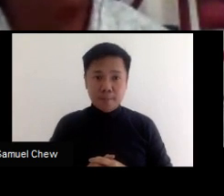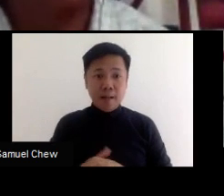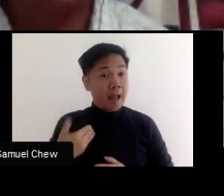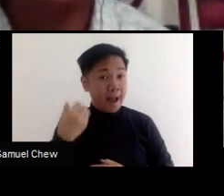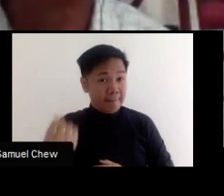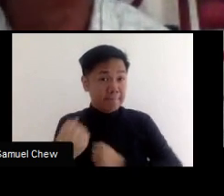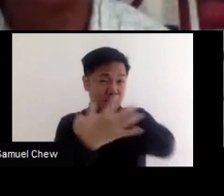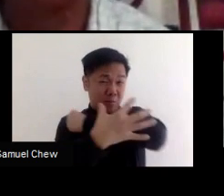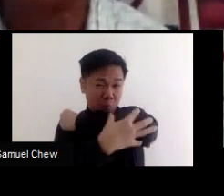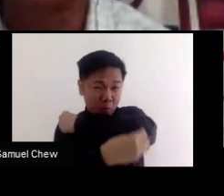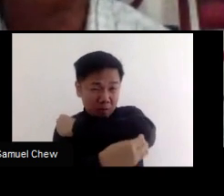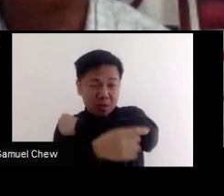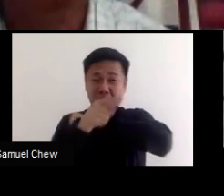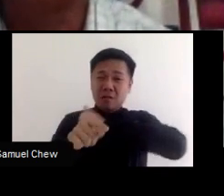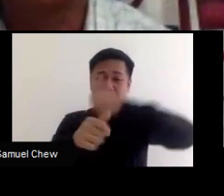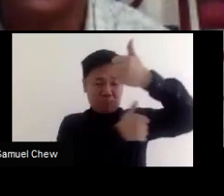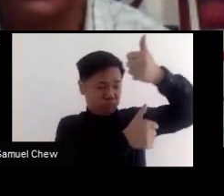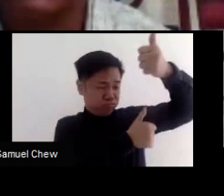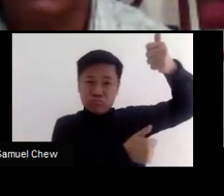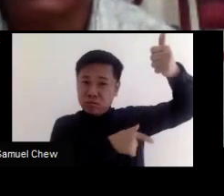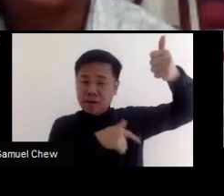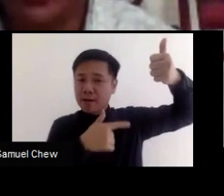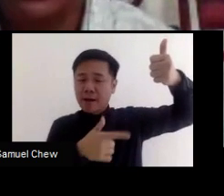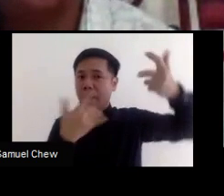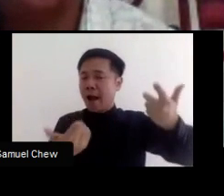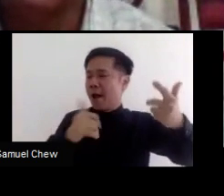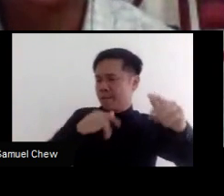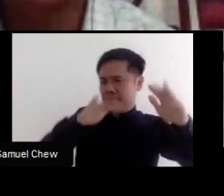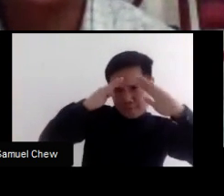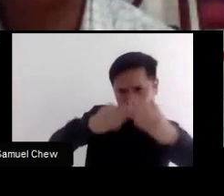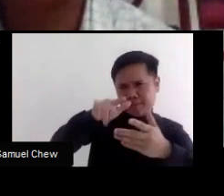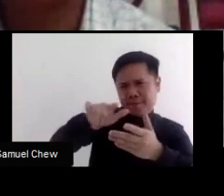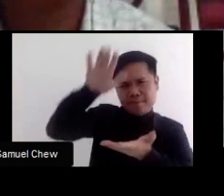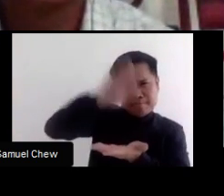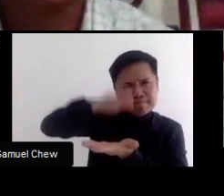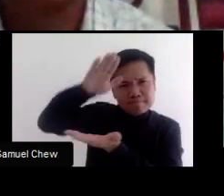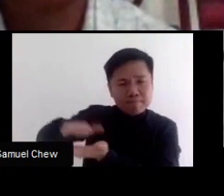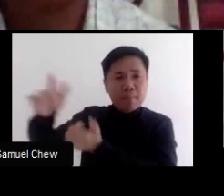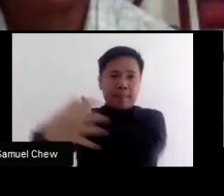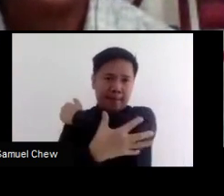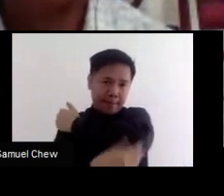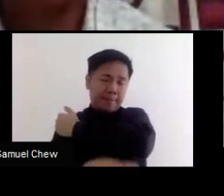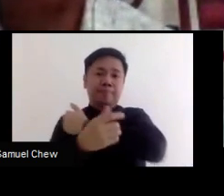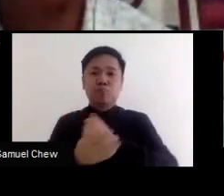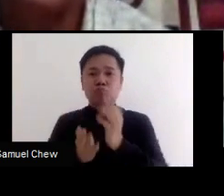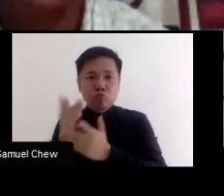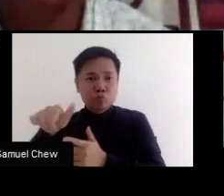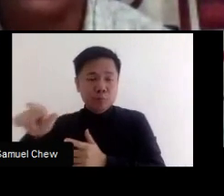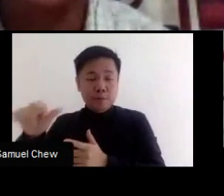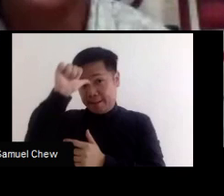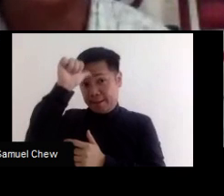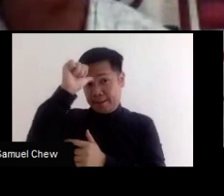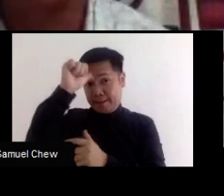local levels with the regular reporting on the India SDG Index, spearheaded by the NITI Aayog. The index is